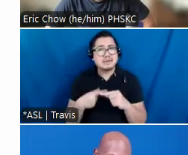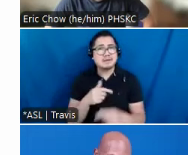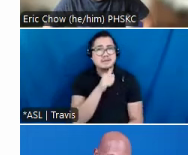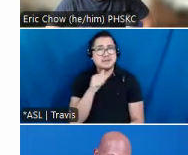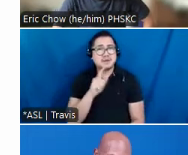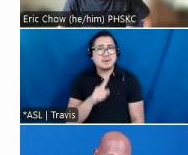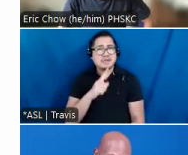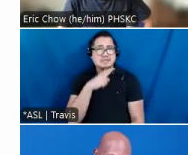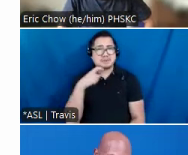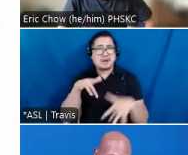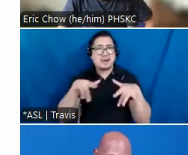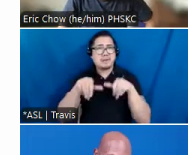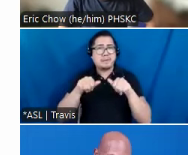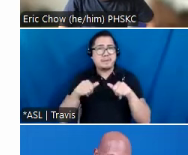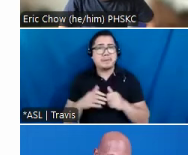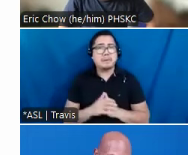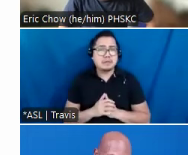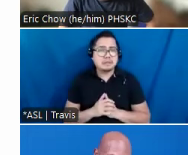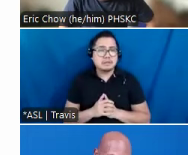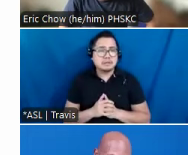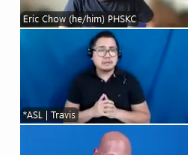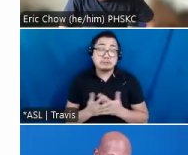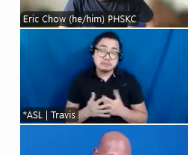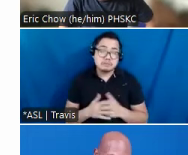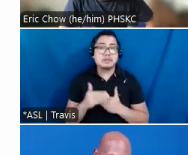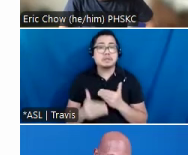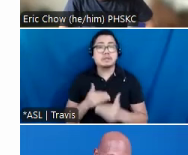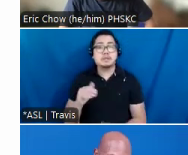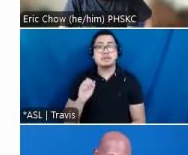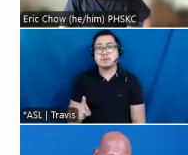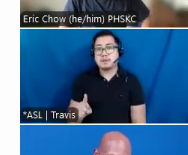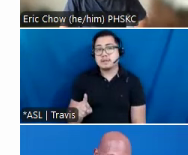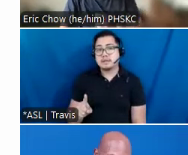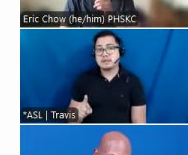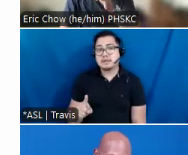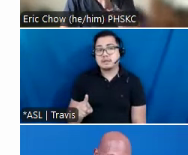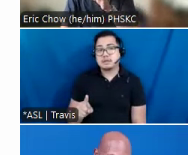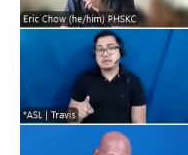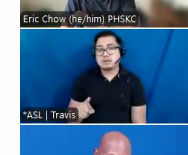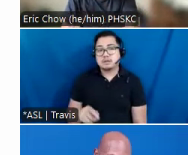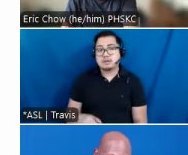raid. The next question is, can